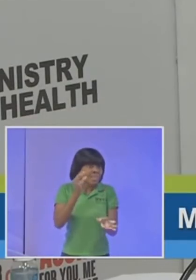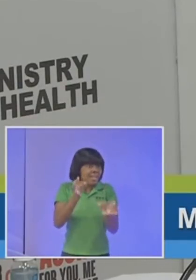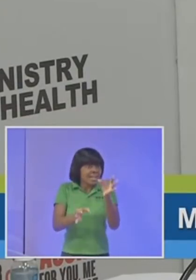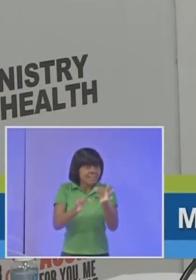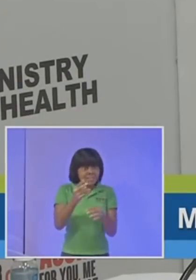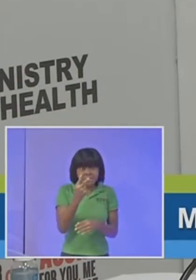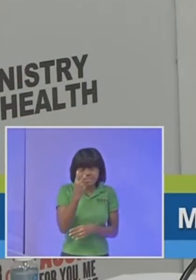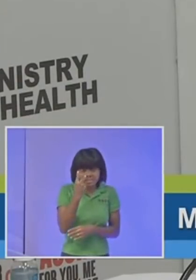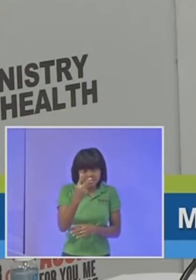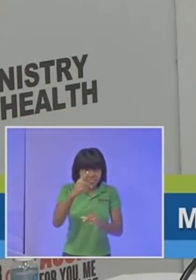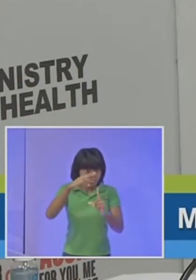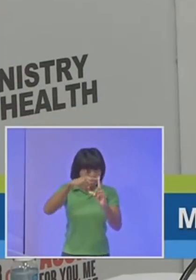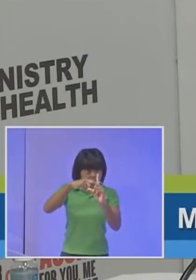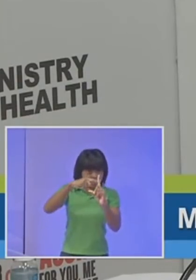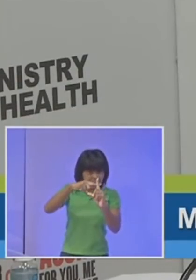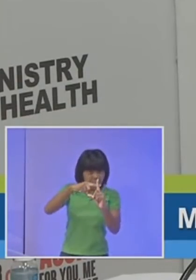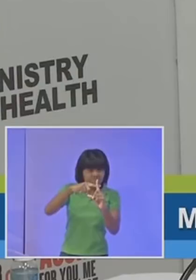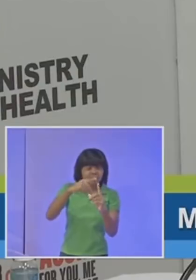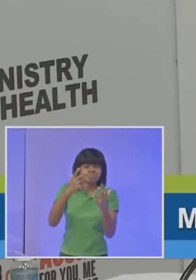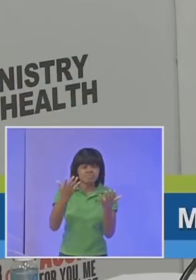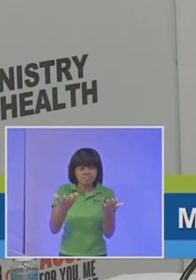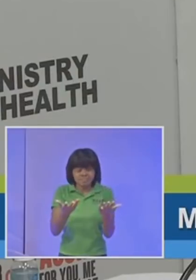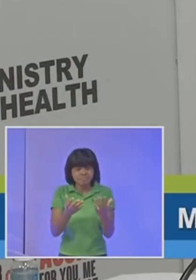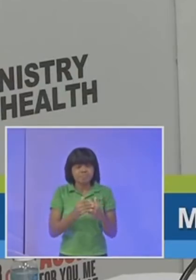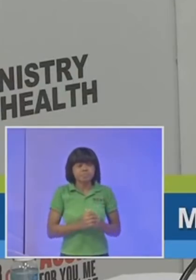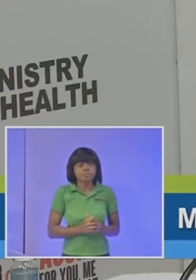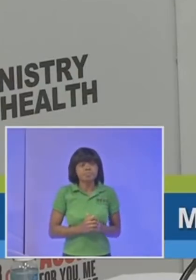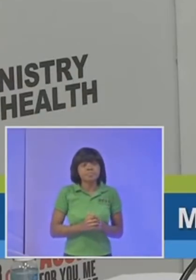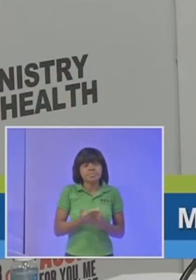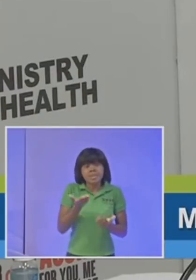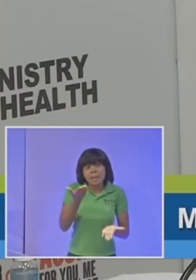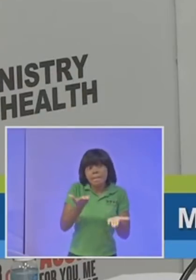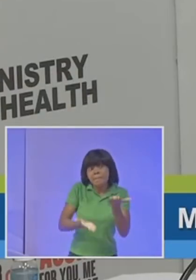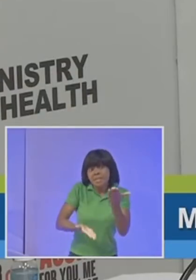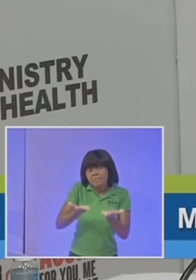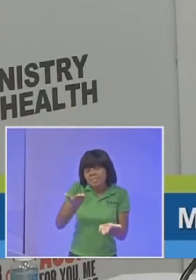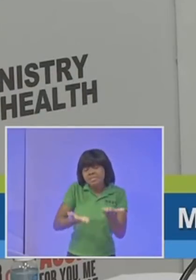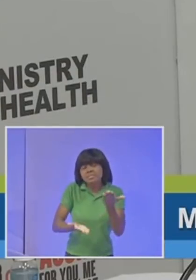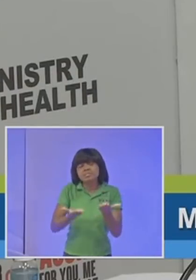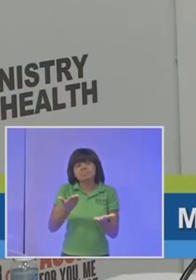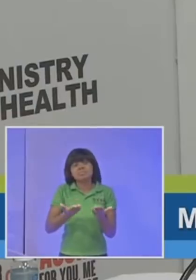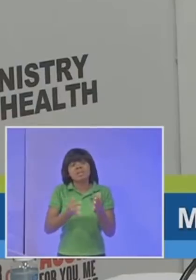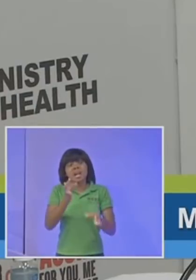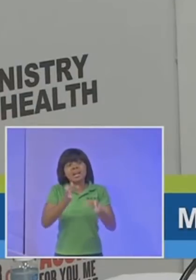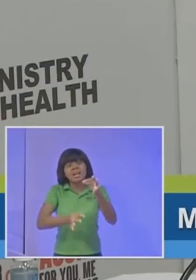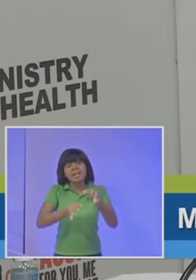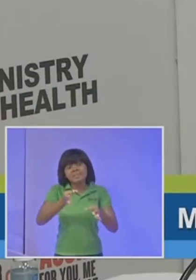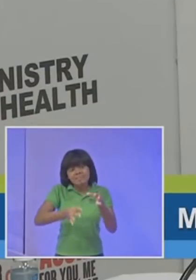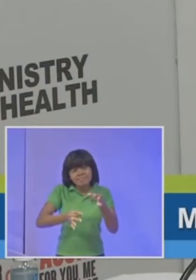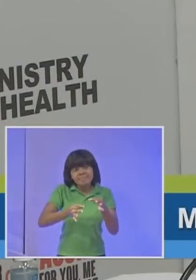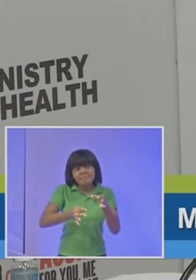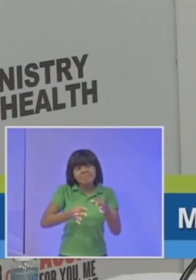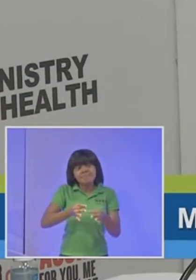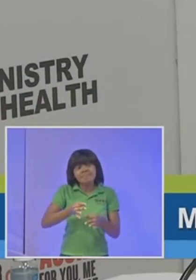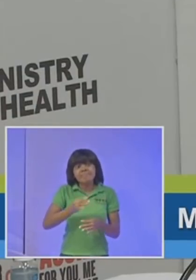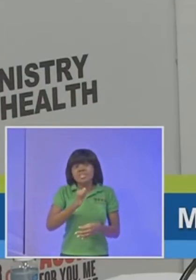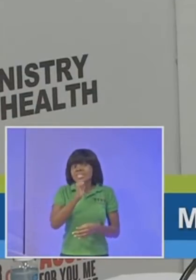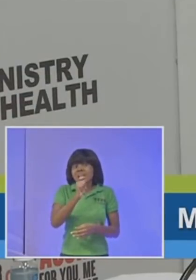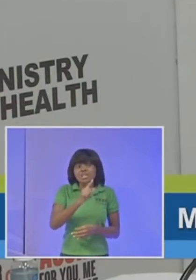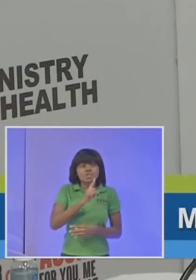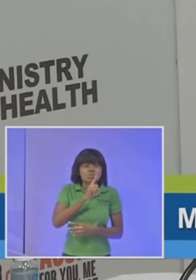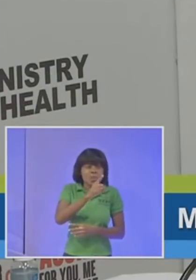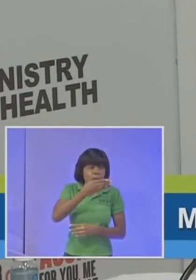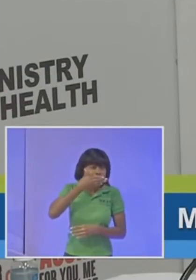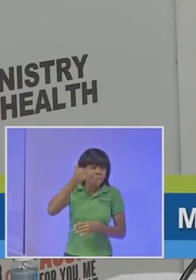we are using in the public system, it's the antigen F and the antigen Q for persons who have symptomatic disease and other persons where we